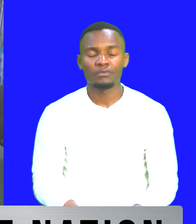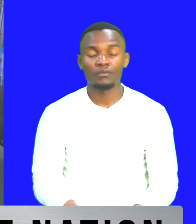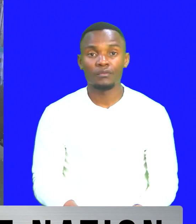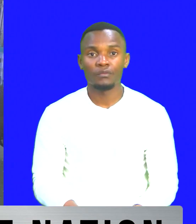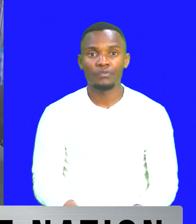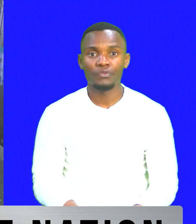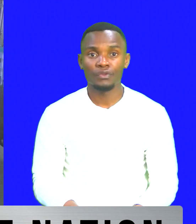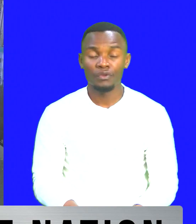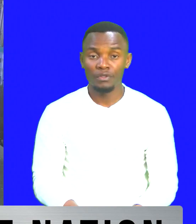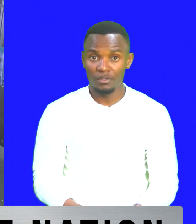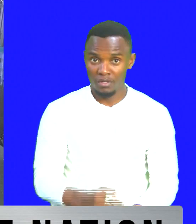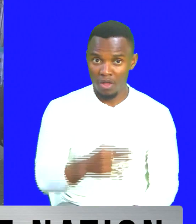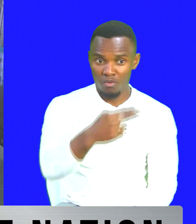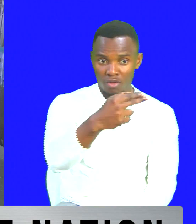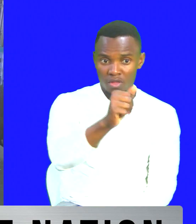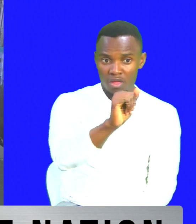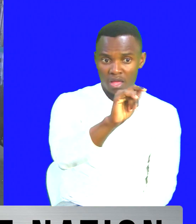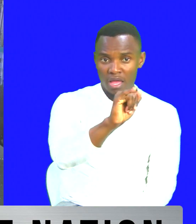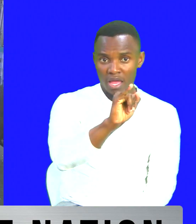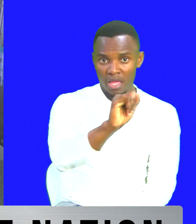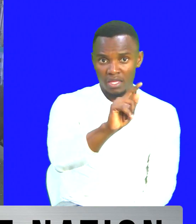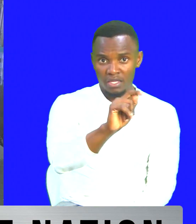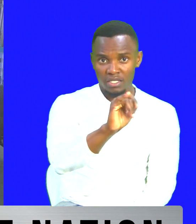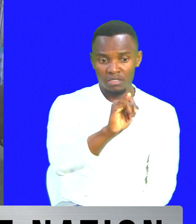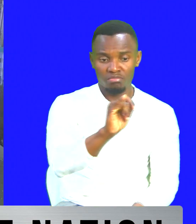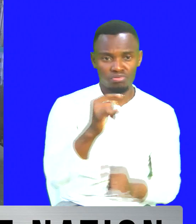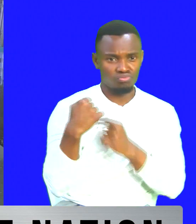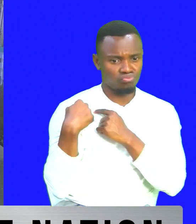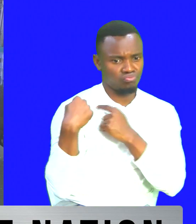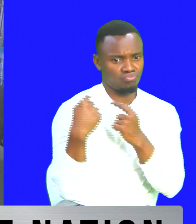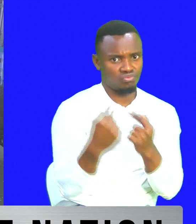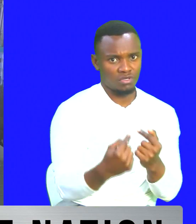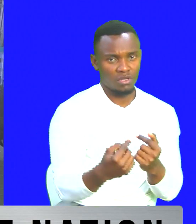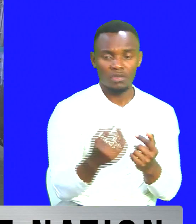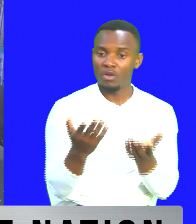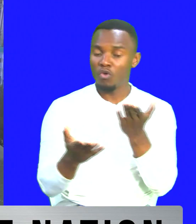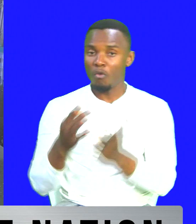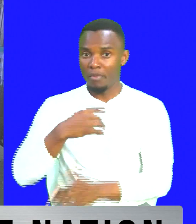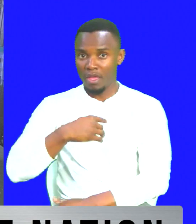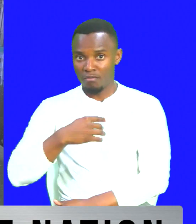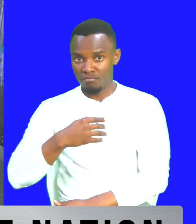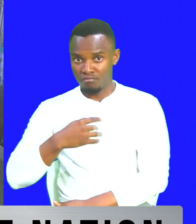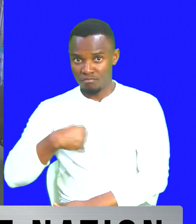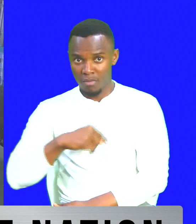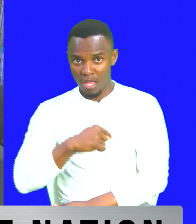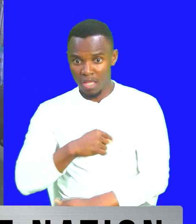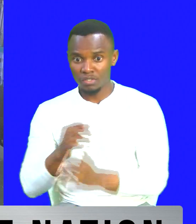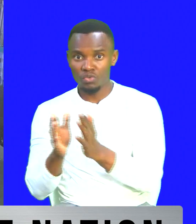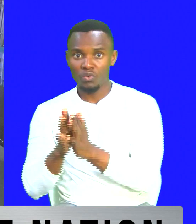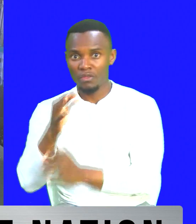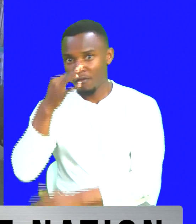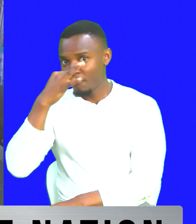Gabon. okay, Haiti, this thing has been going on. Yeah. Compare us and France, for example. That one is something that I have a fact.